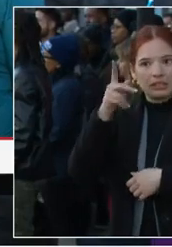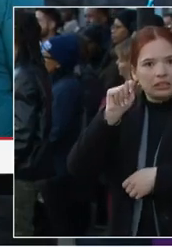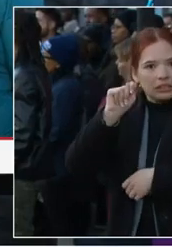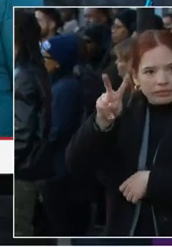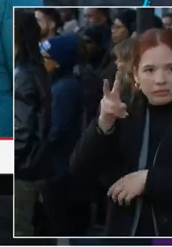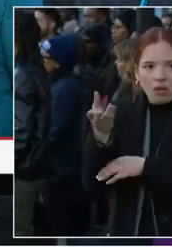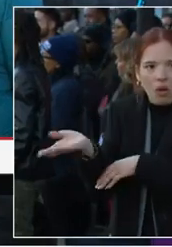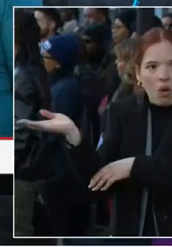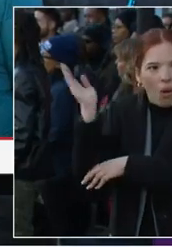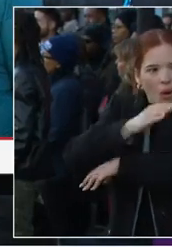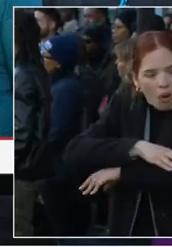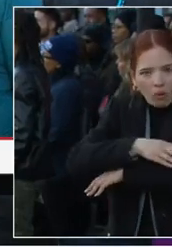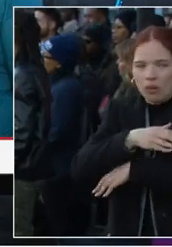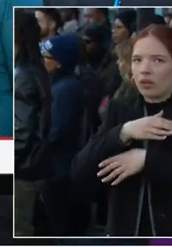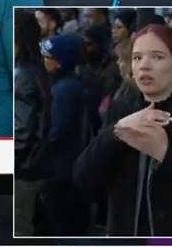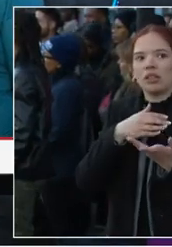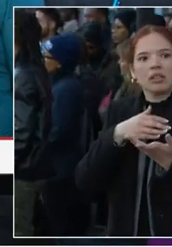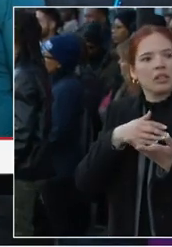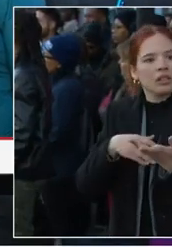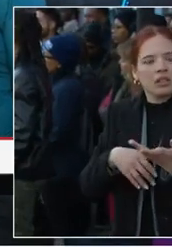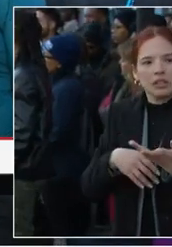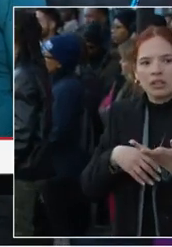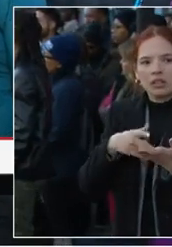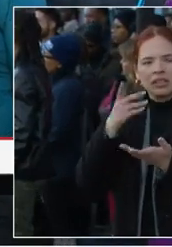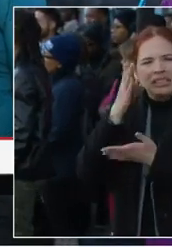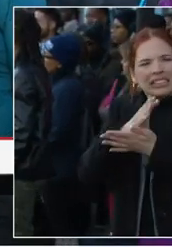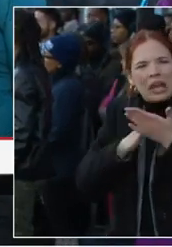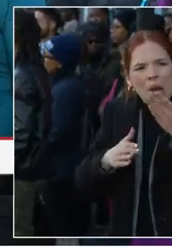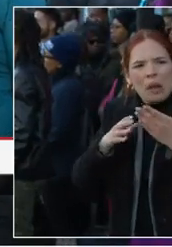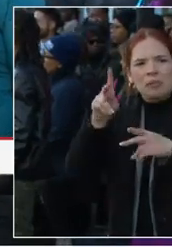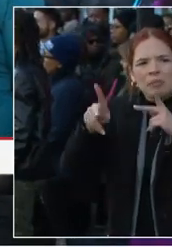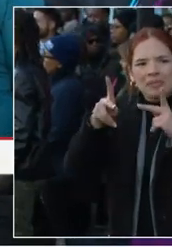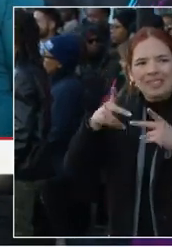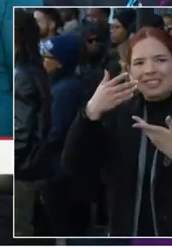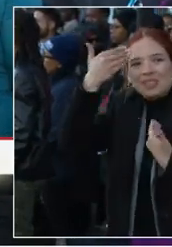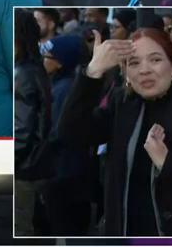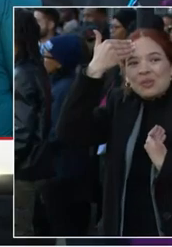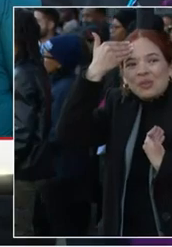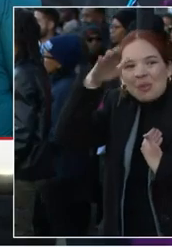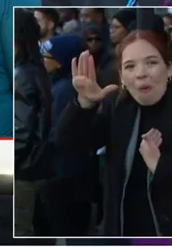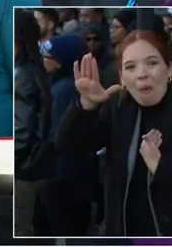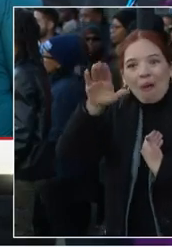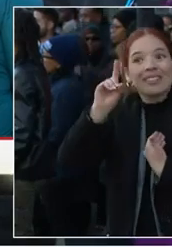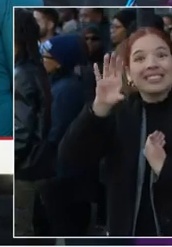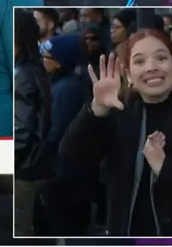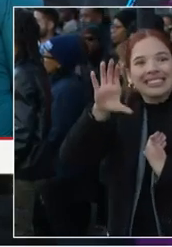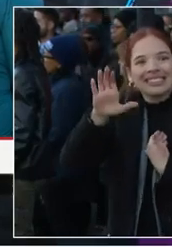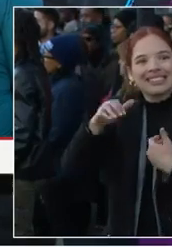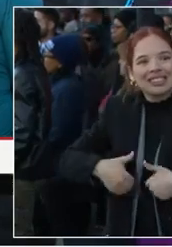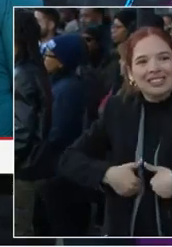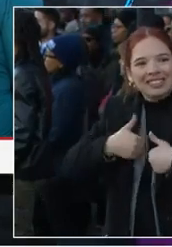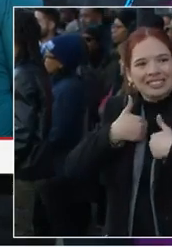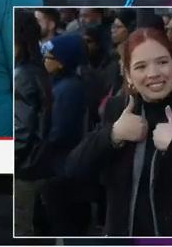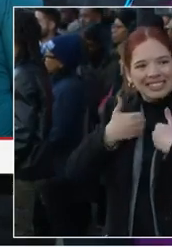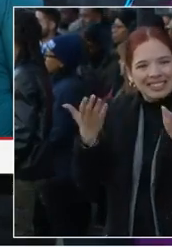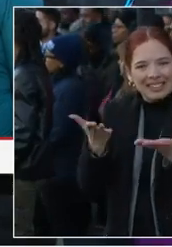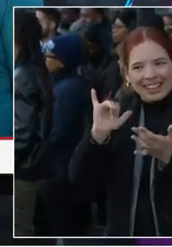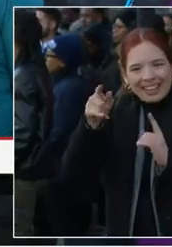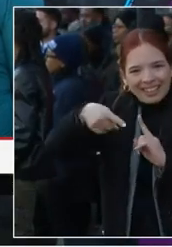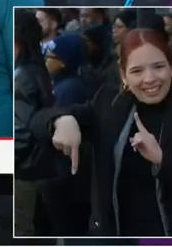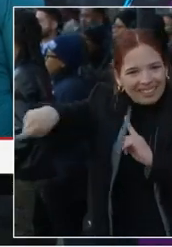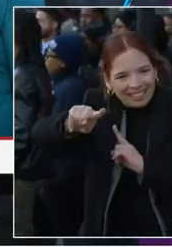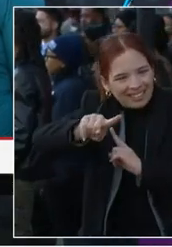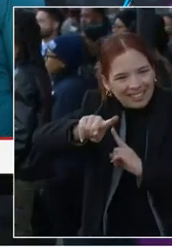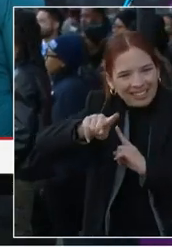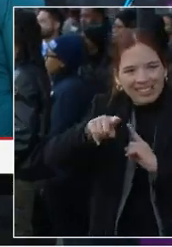days. Some people don't know that DC residents aren't just like them. Some people